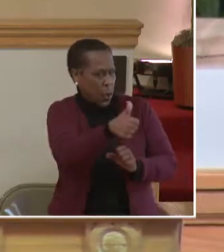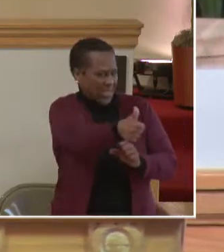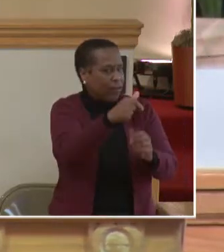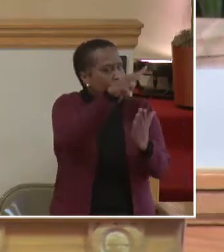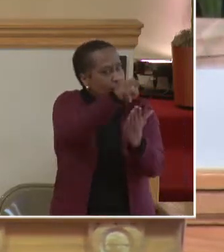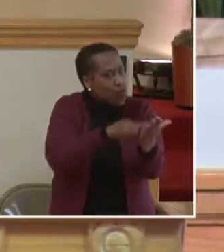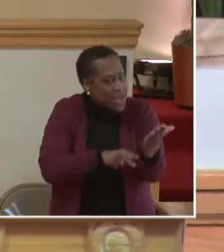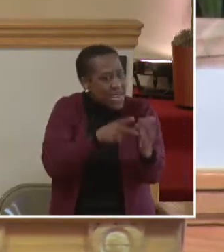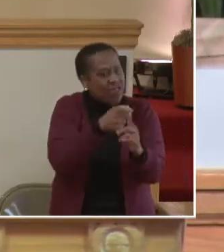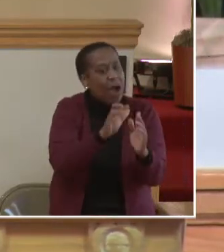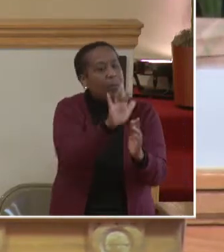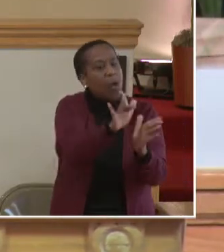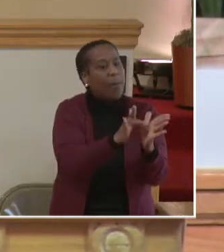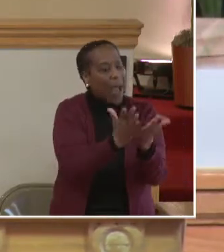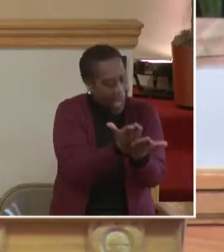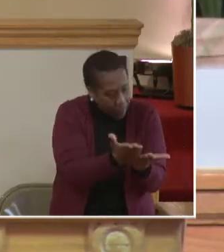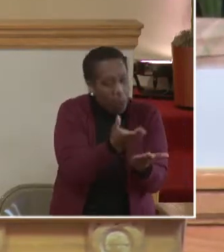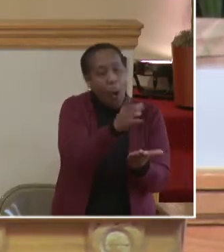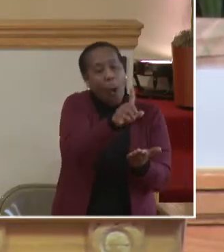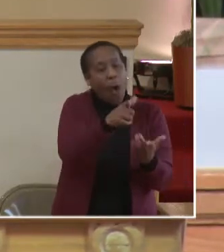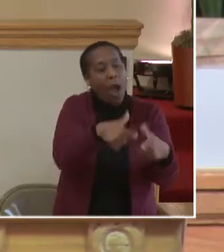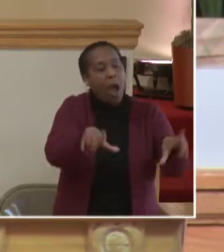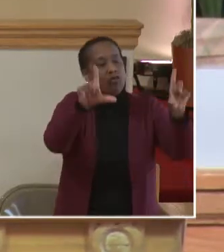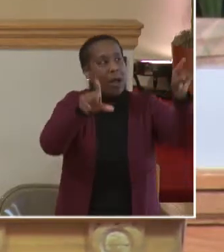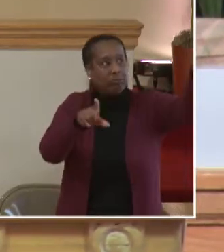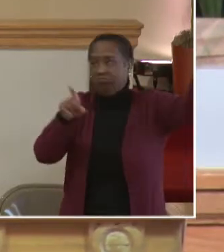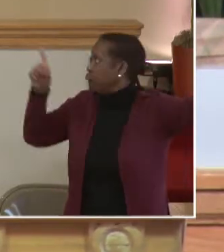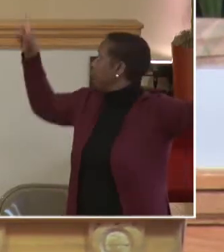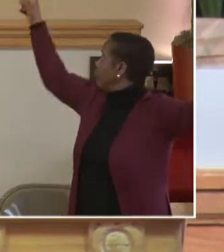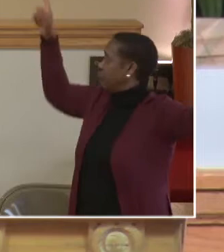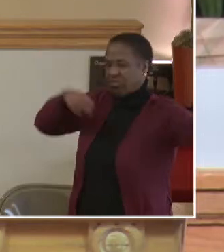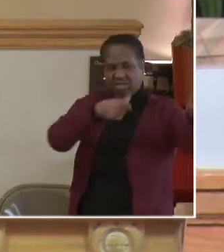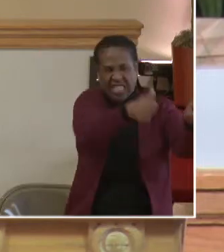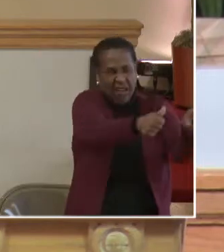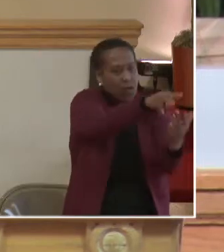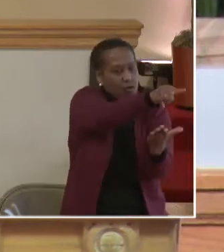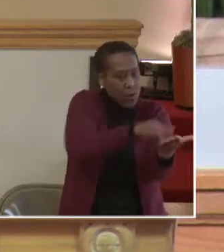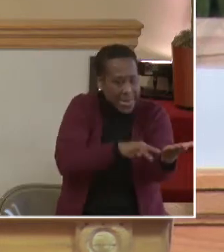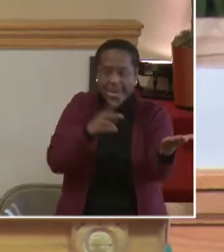me from the pew Bibles or from the screens behind me. Us.